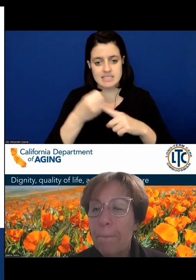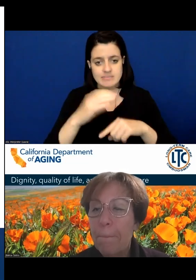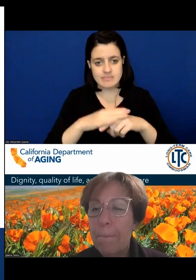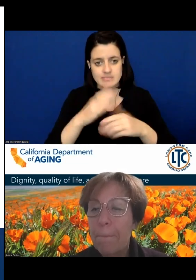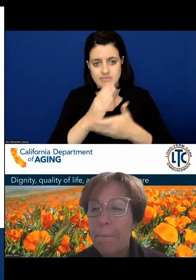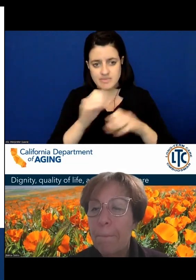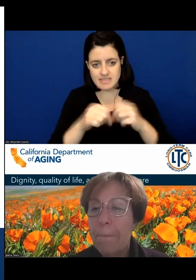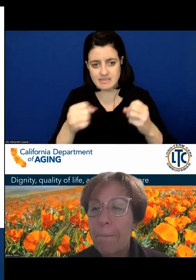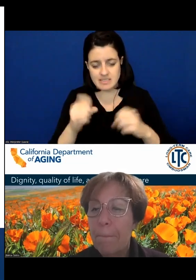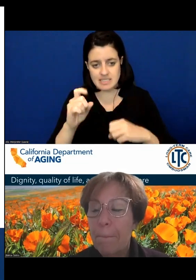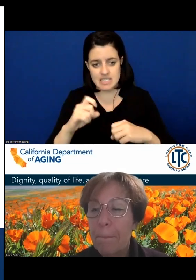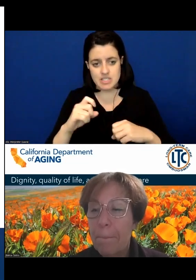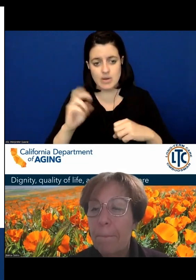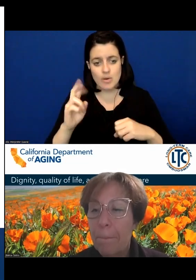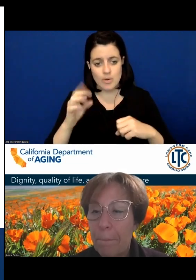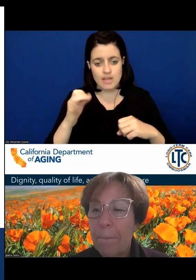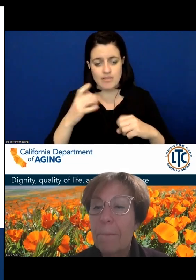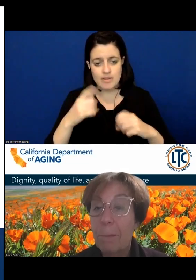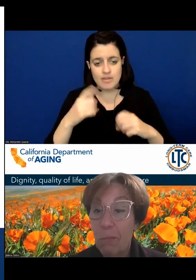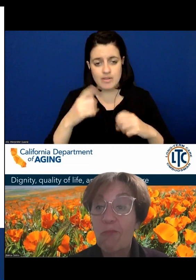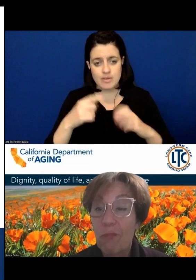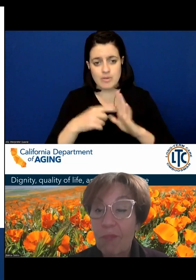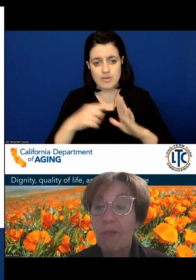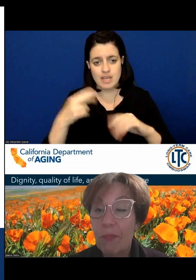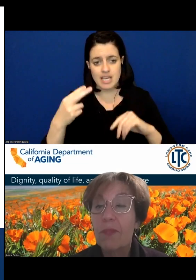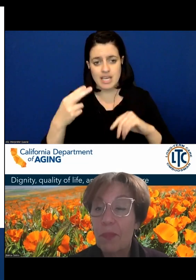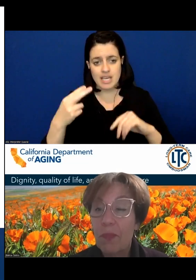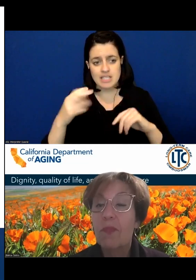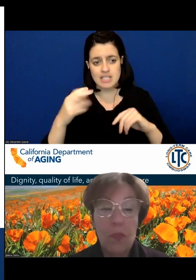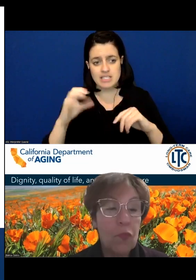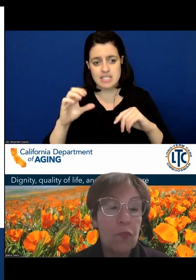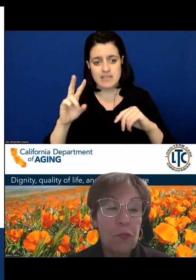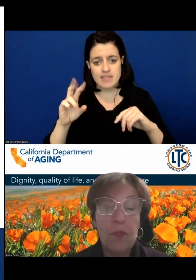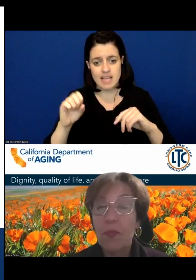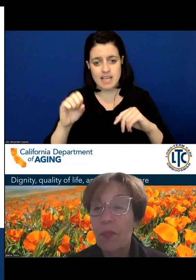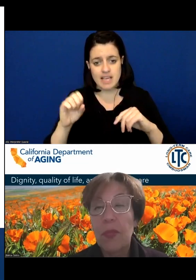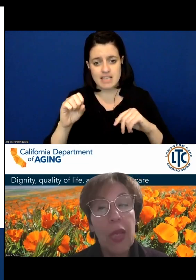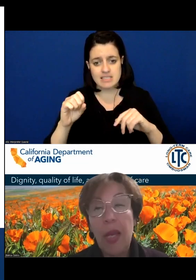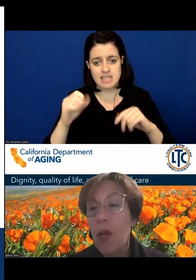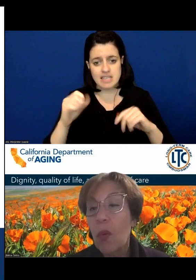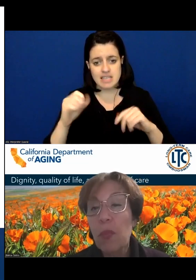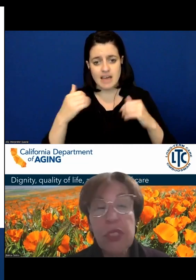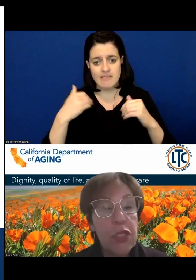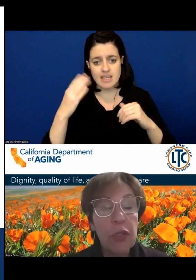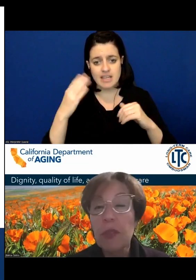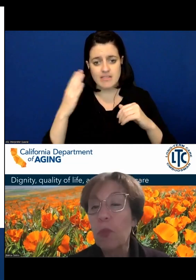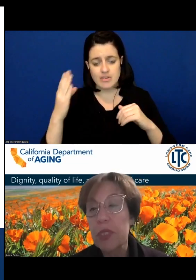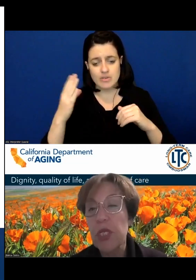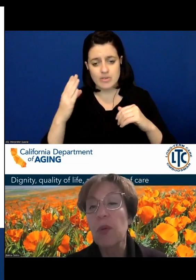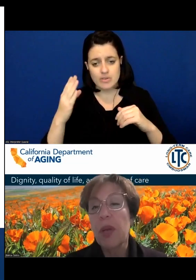violations, or if you project HCBS having a future impact as we get closer to the deadline. Well,